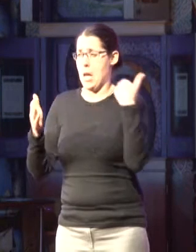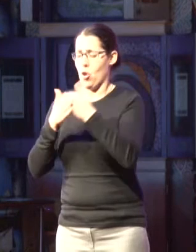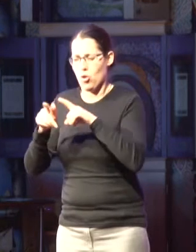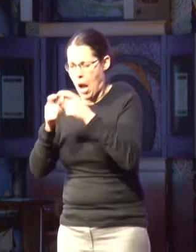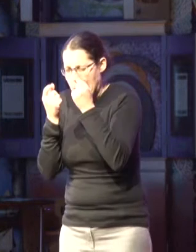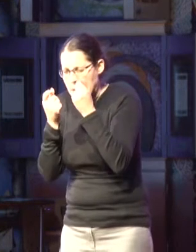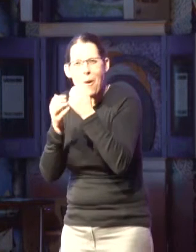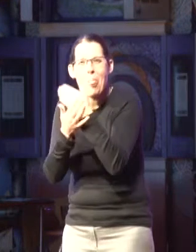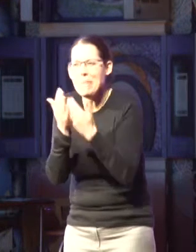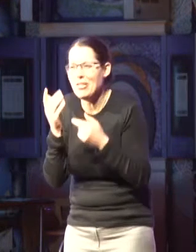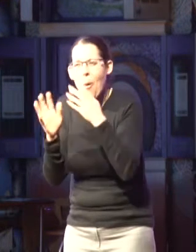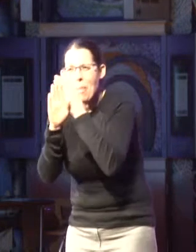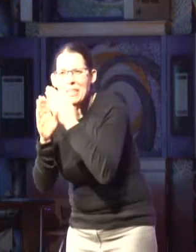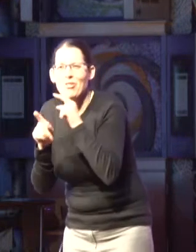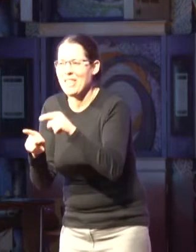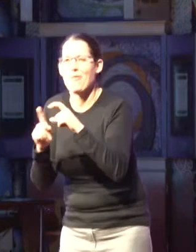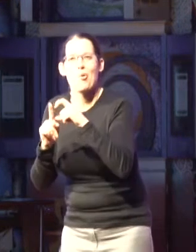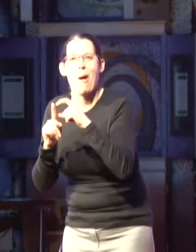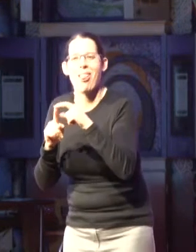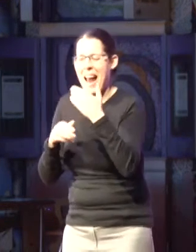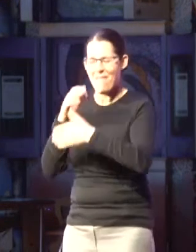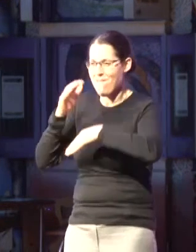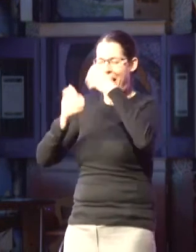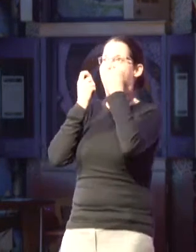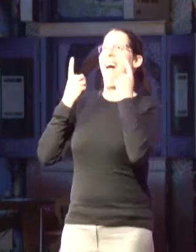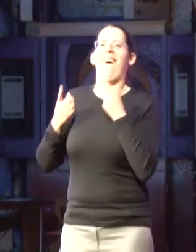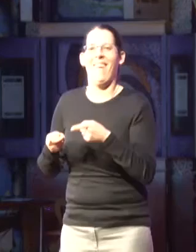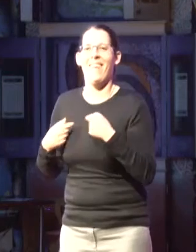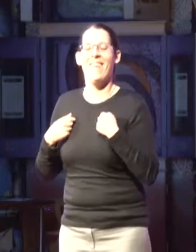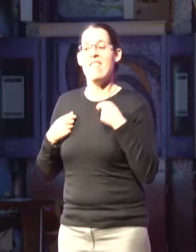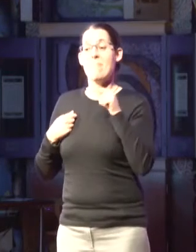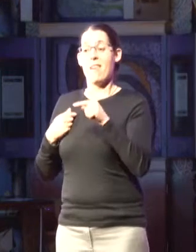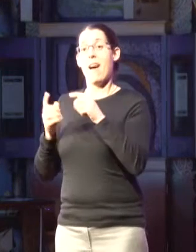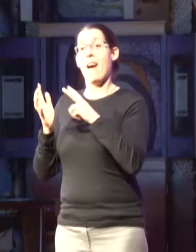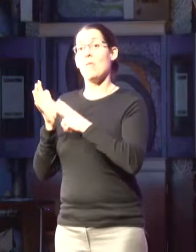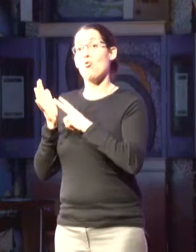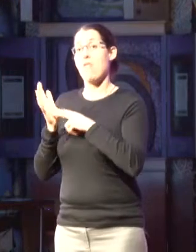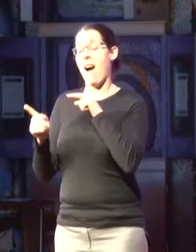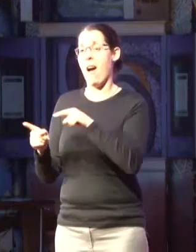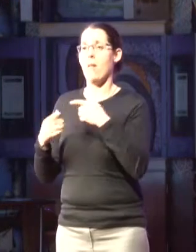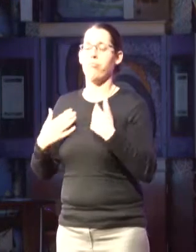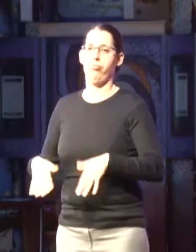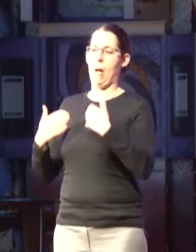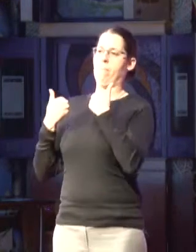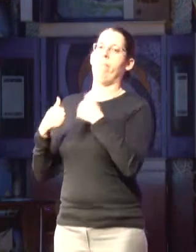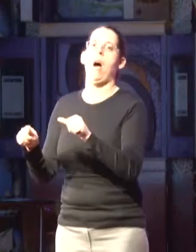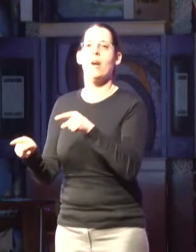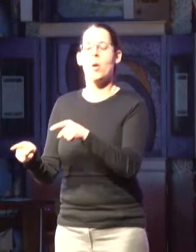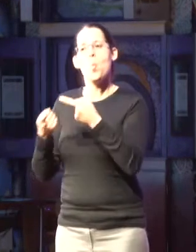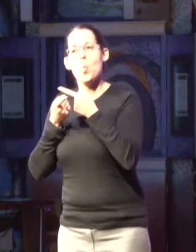become any more apparent. But she has managed not only to not only to work out,